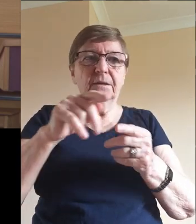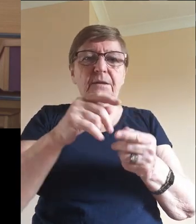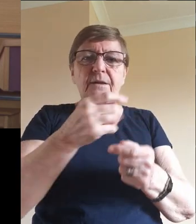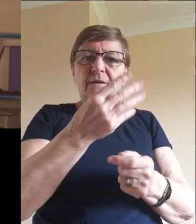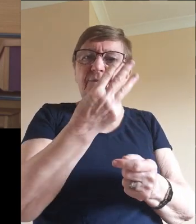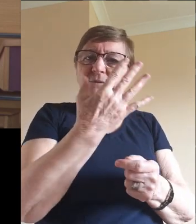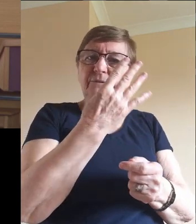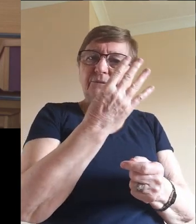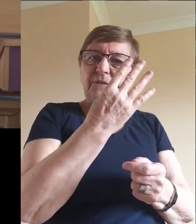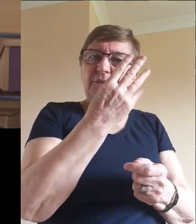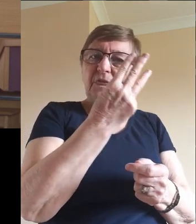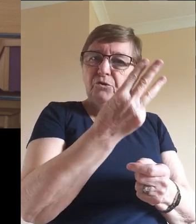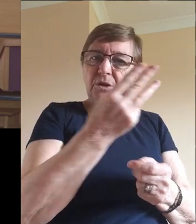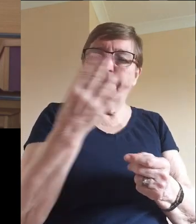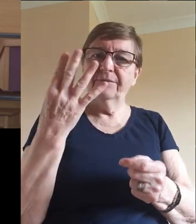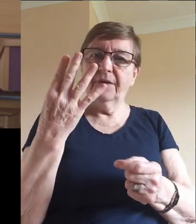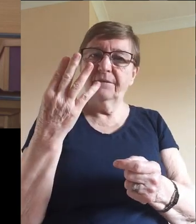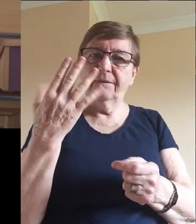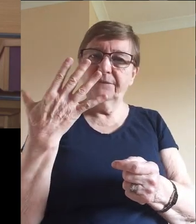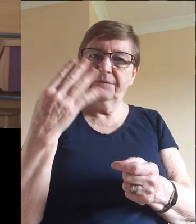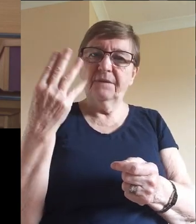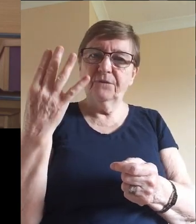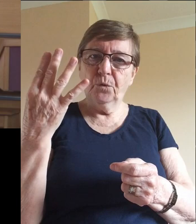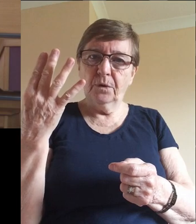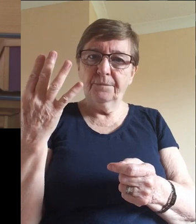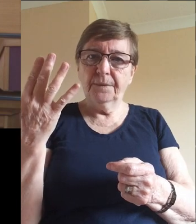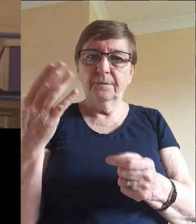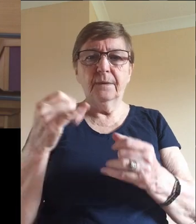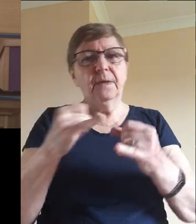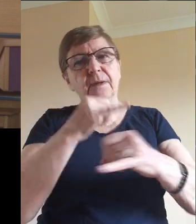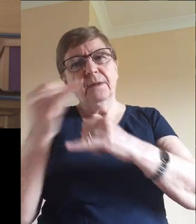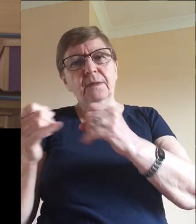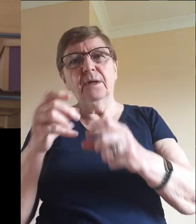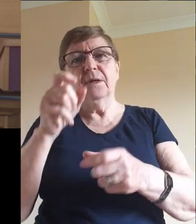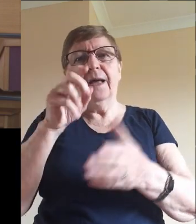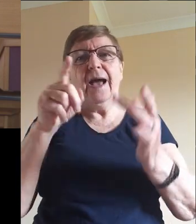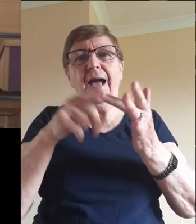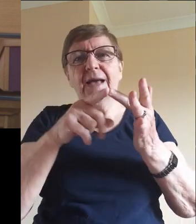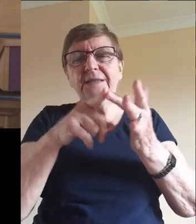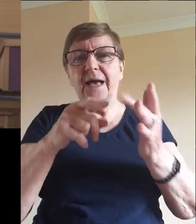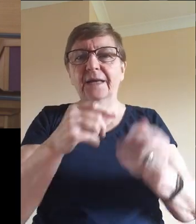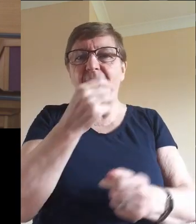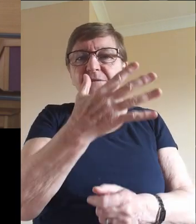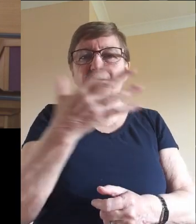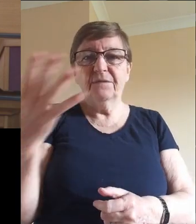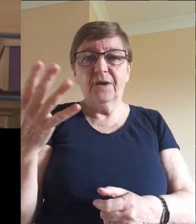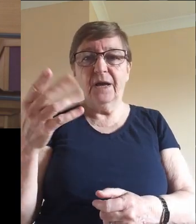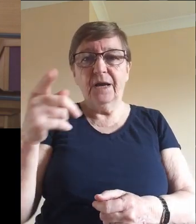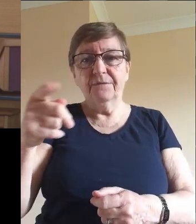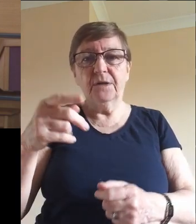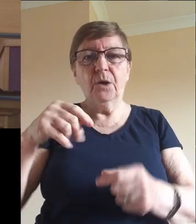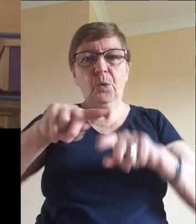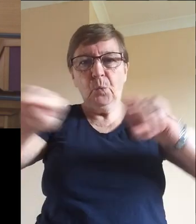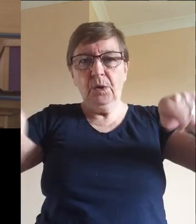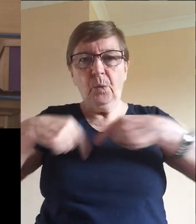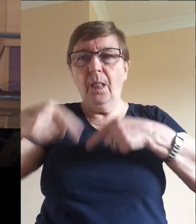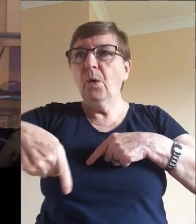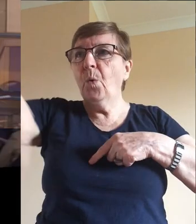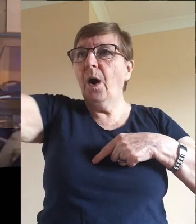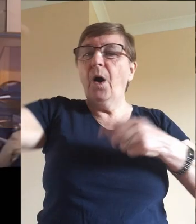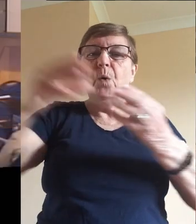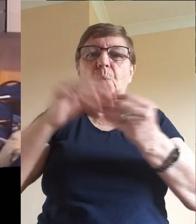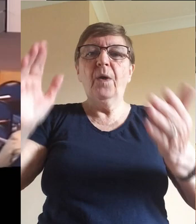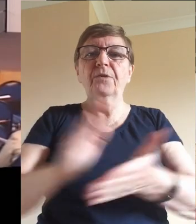Isaiah chapter 55. You shall go out with joy. And after we've sung this, we'll share together in the saying of the grace.